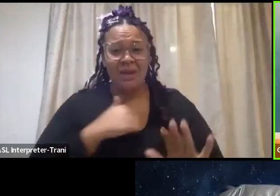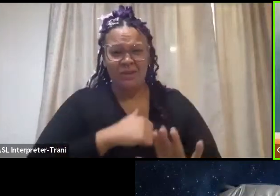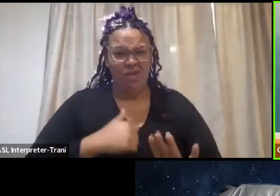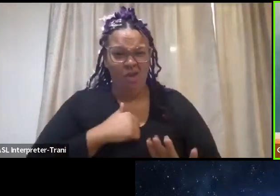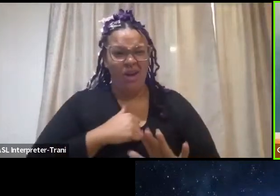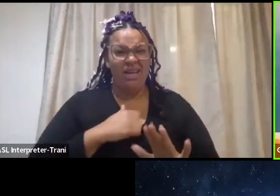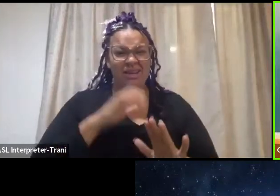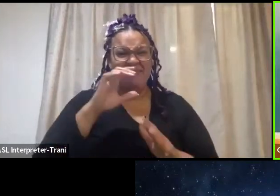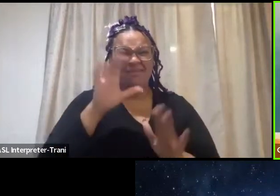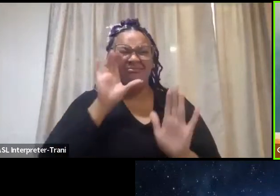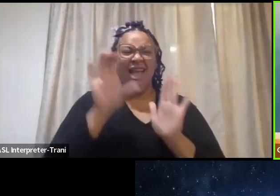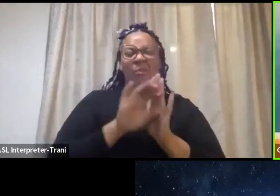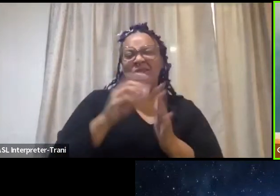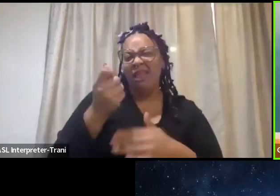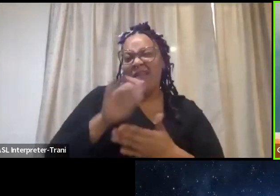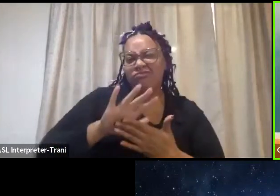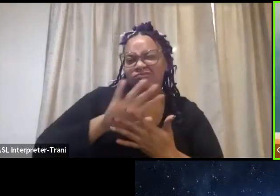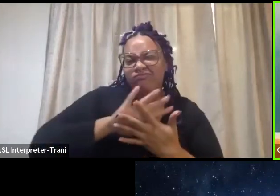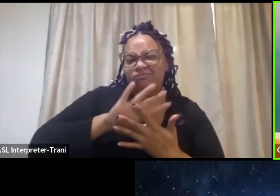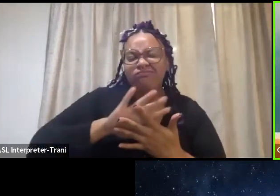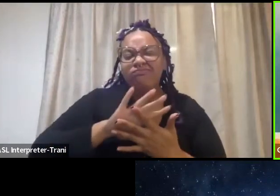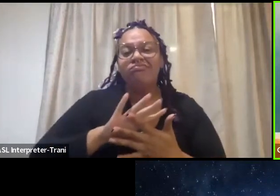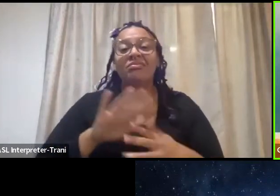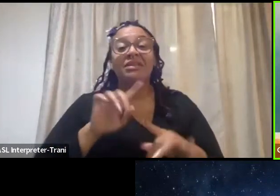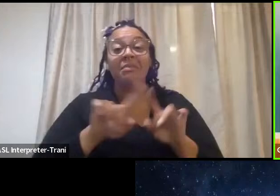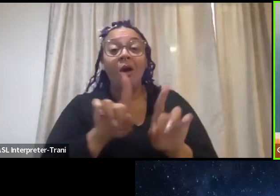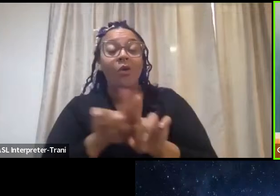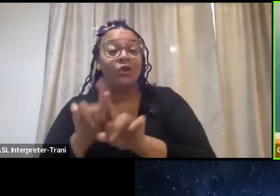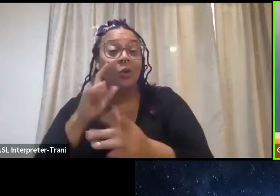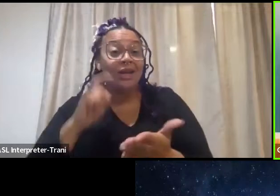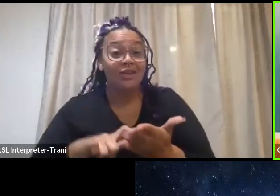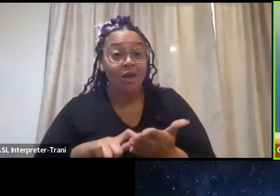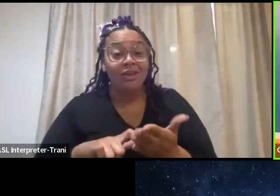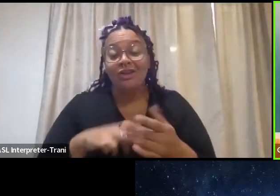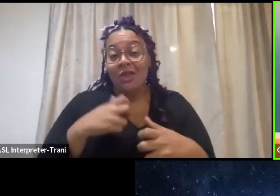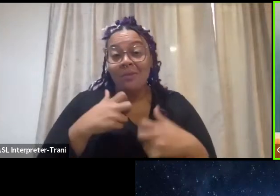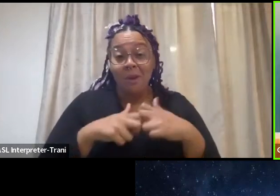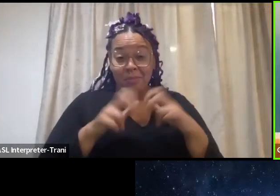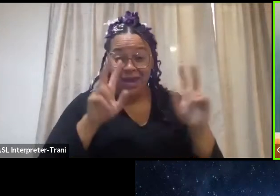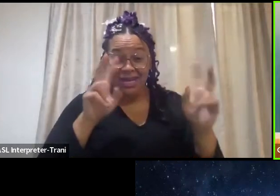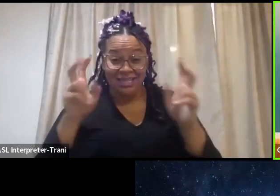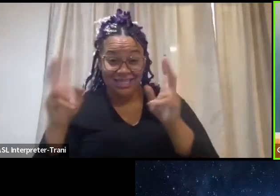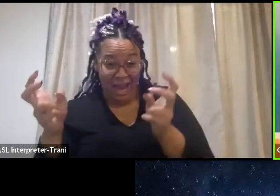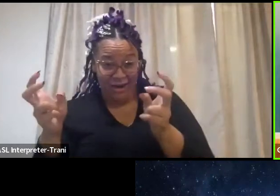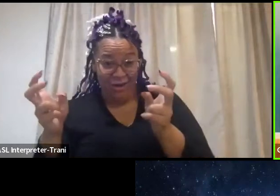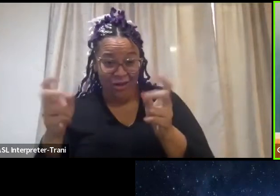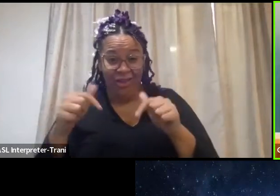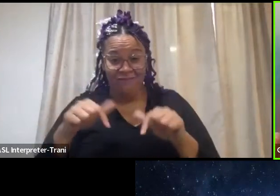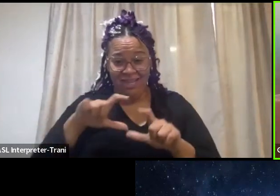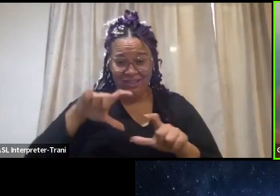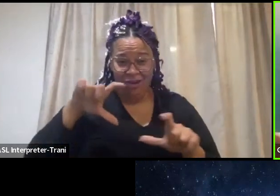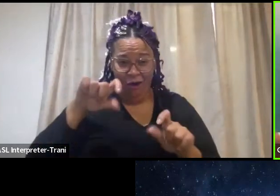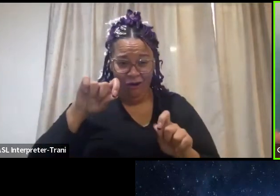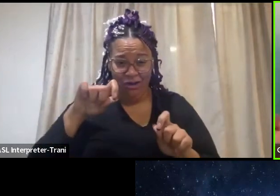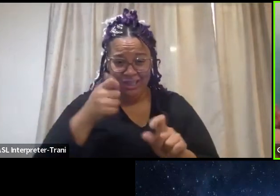grainy. And also acknowledging the problematic title of this particular card.